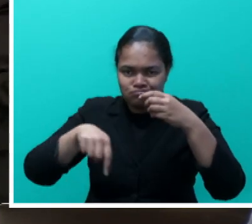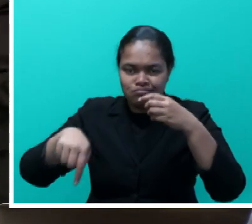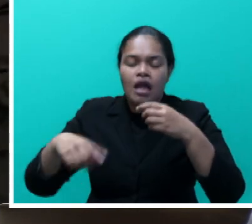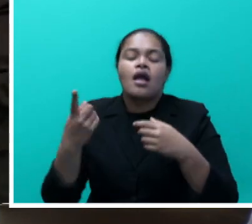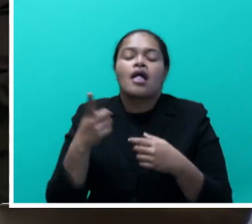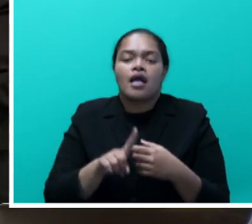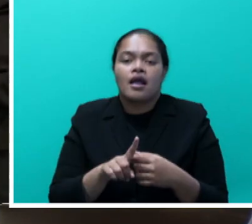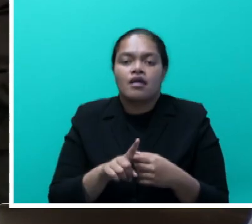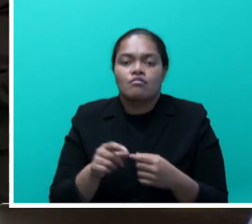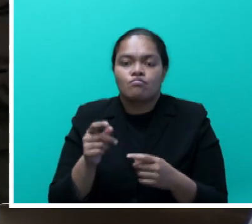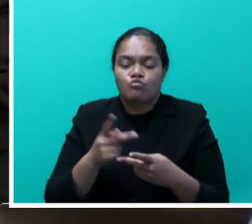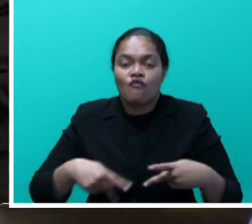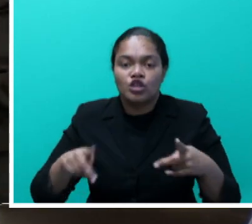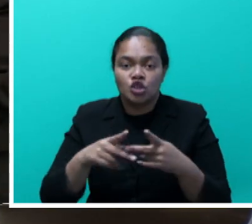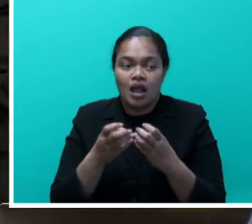the public at large.